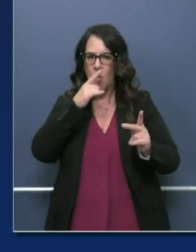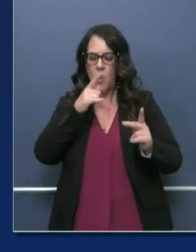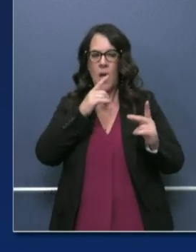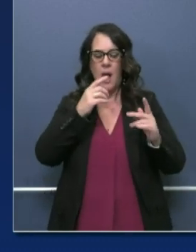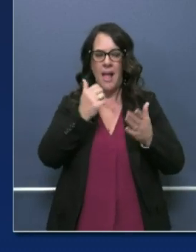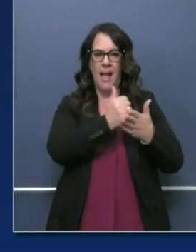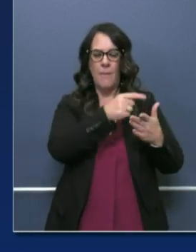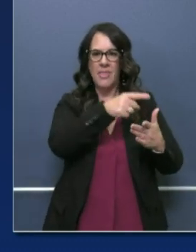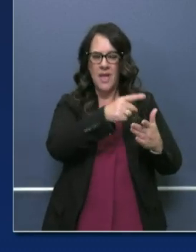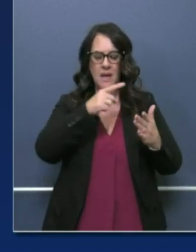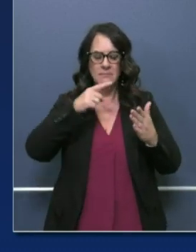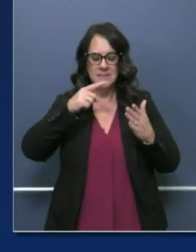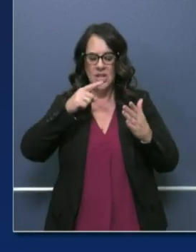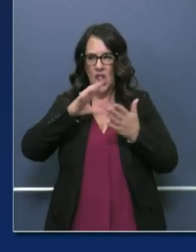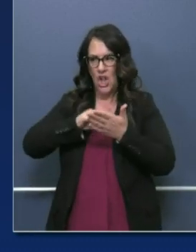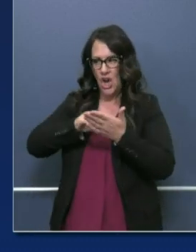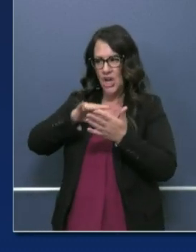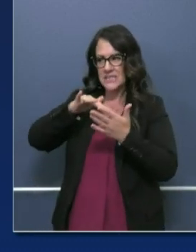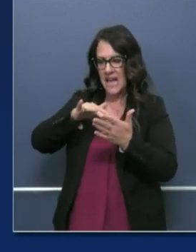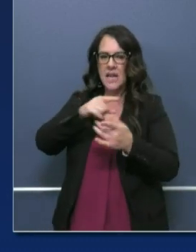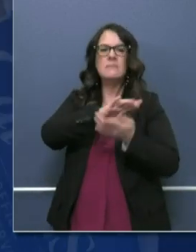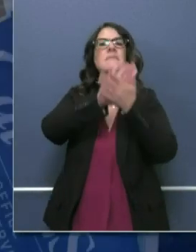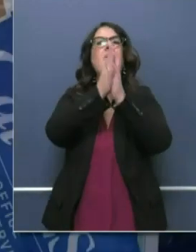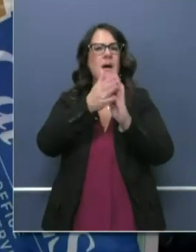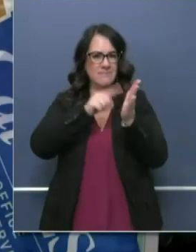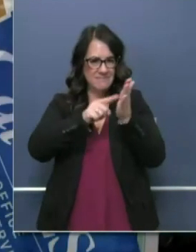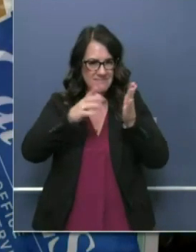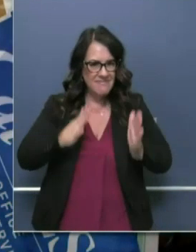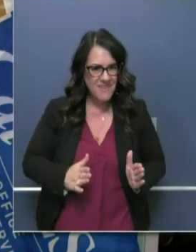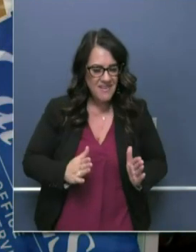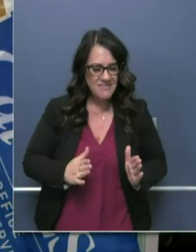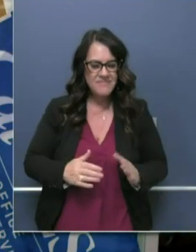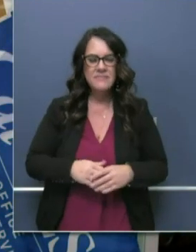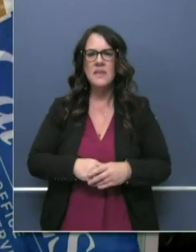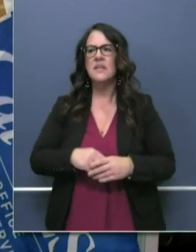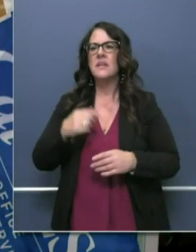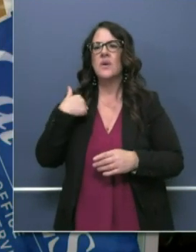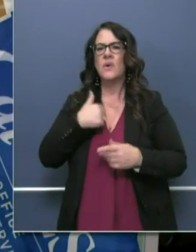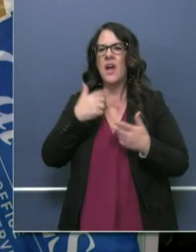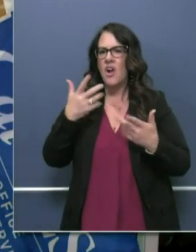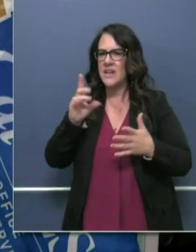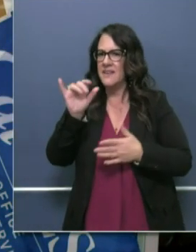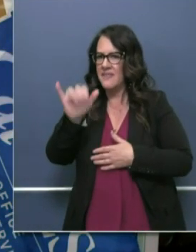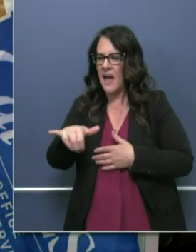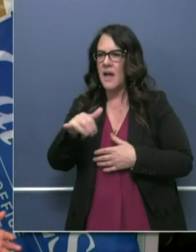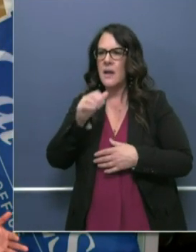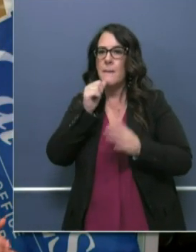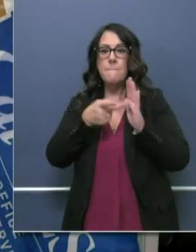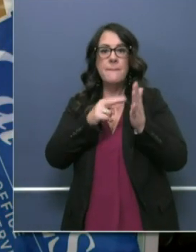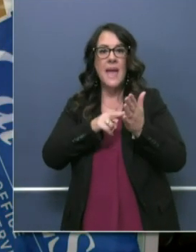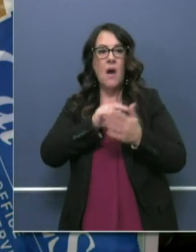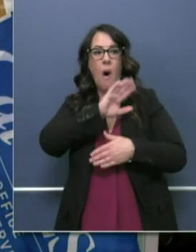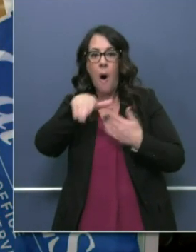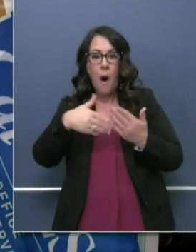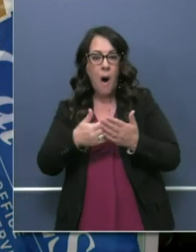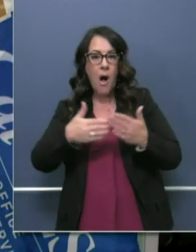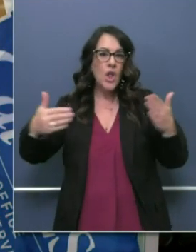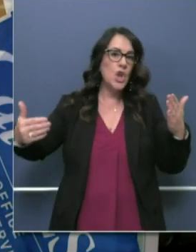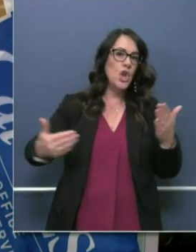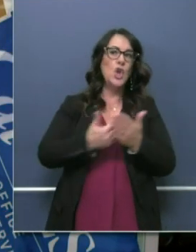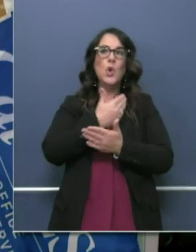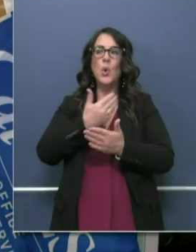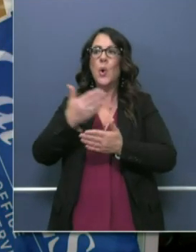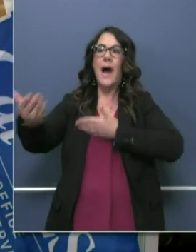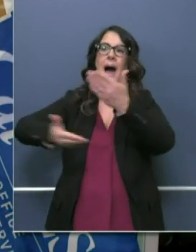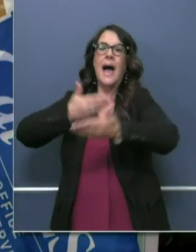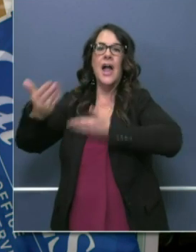go for another 10,000 more. We'll be redirecting existing state staff, so we don't necessarily need to bring in an entirely new workforce at this